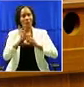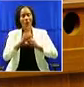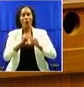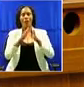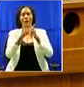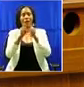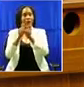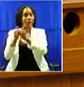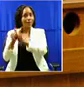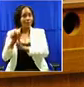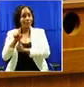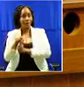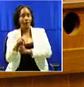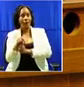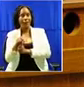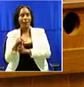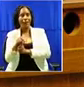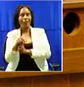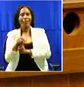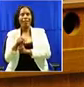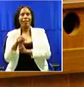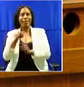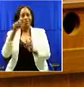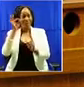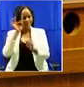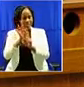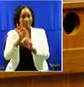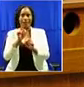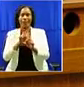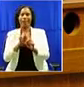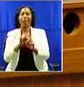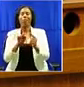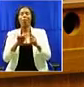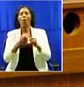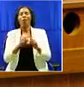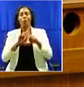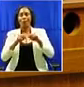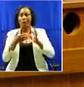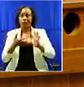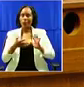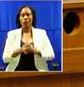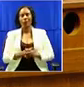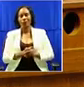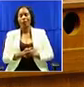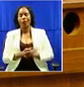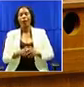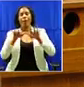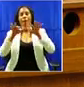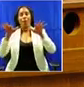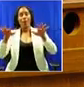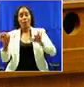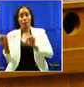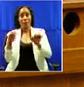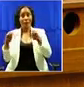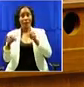NEDLAC underscoring precisely this point. The Public Procurement Bill will